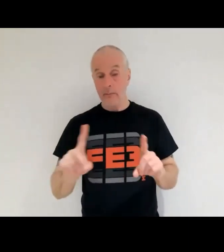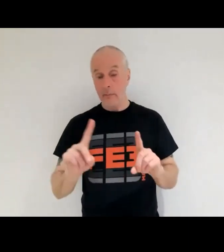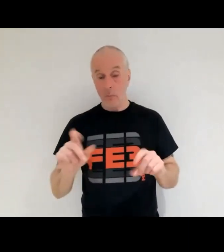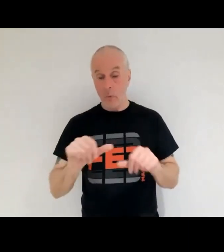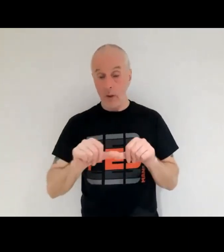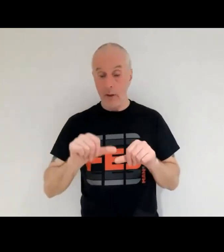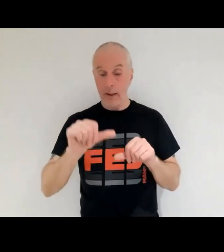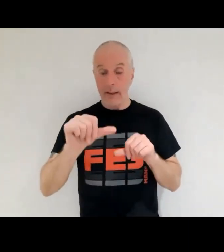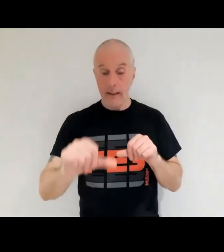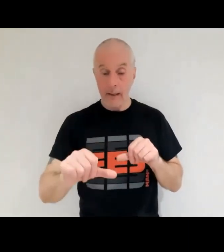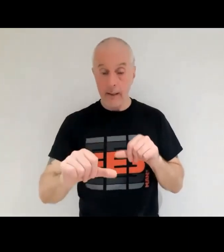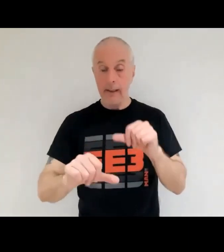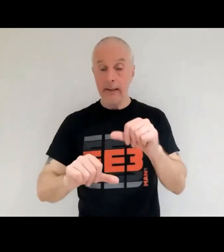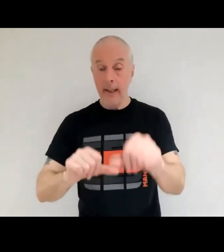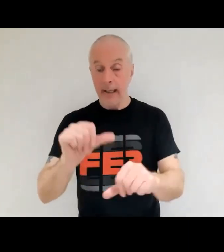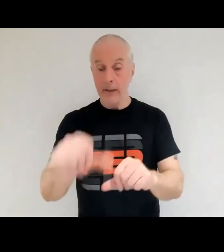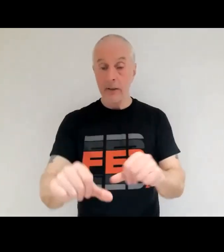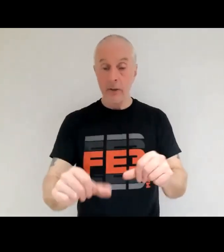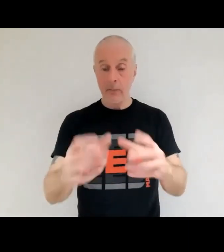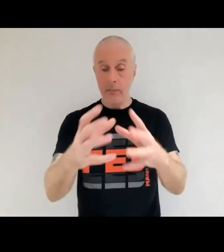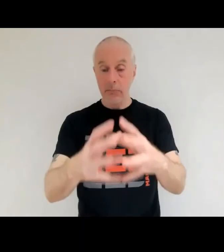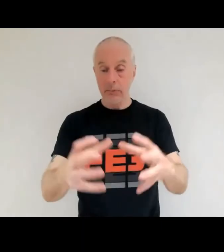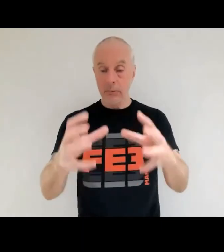terms of scalability for your project?